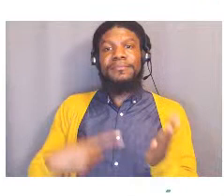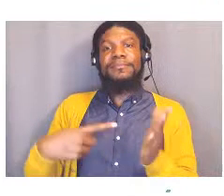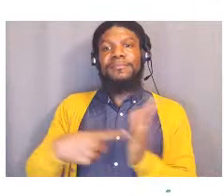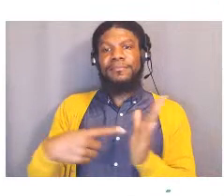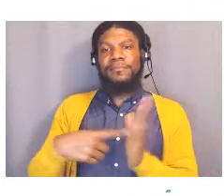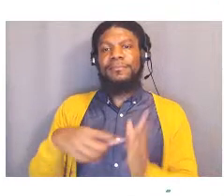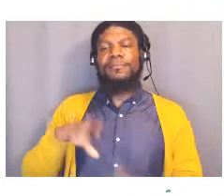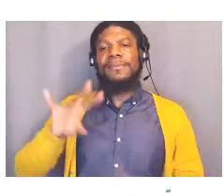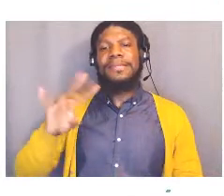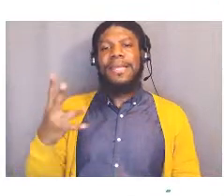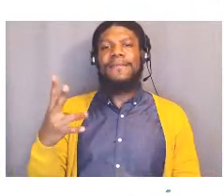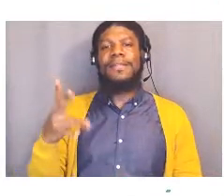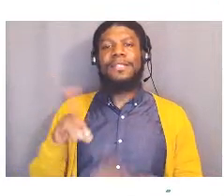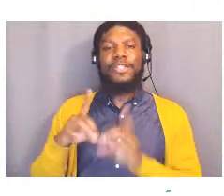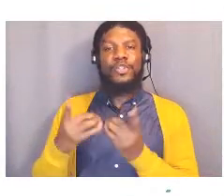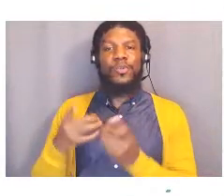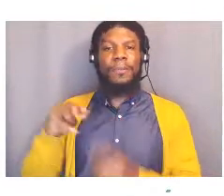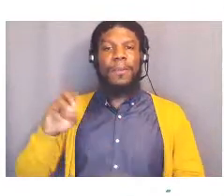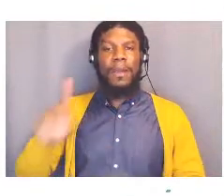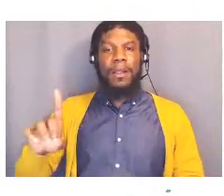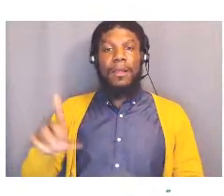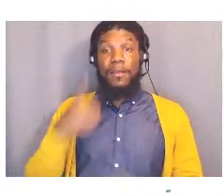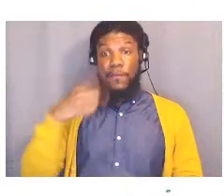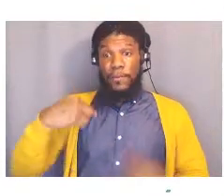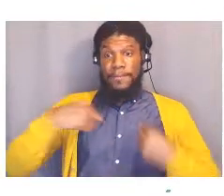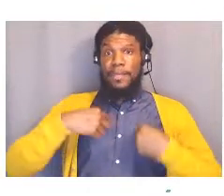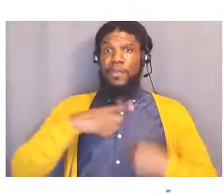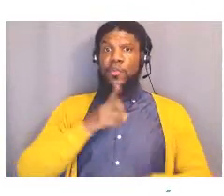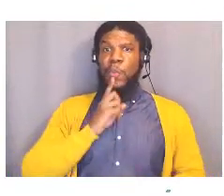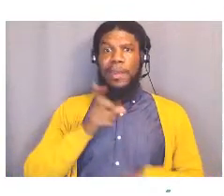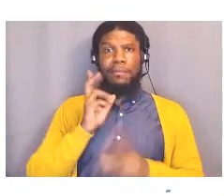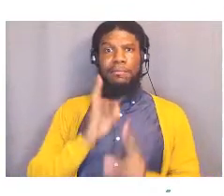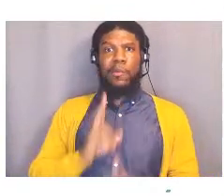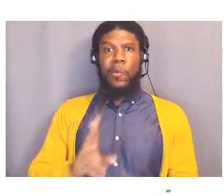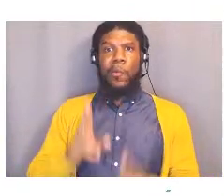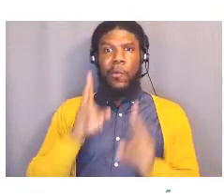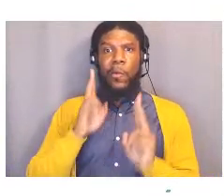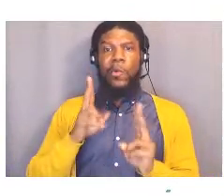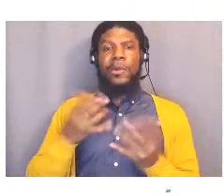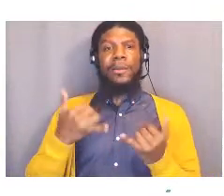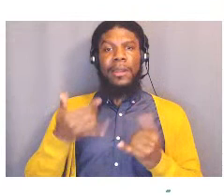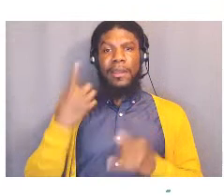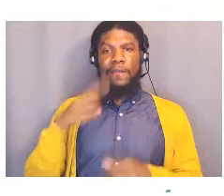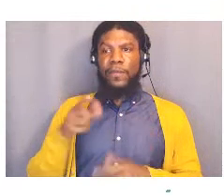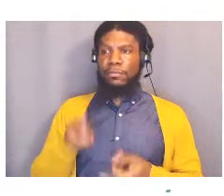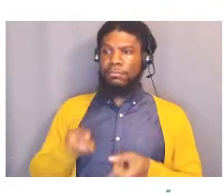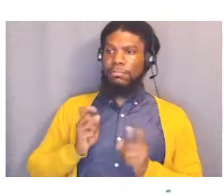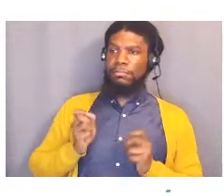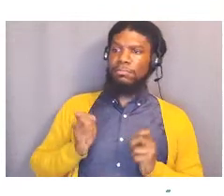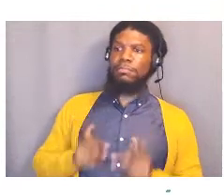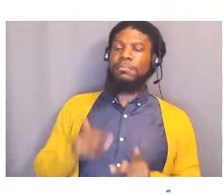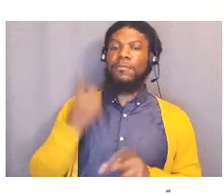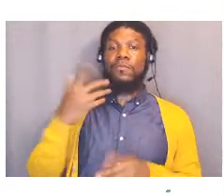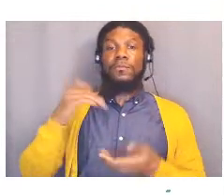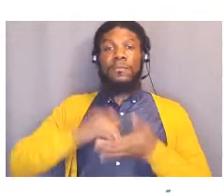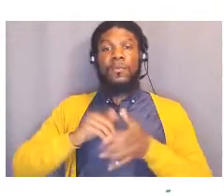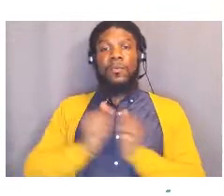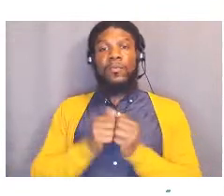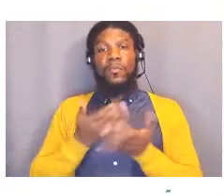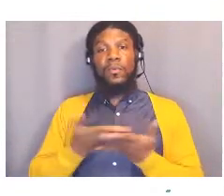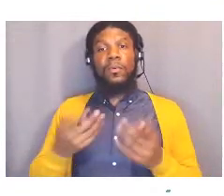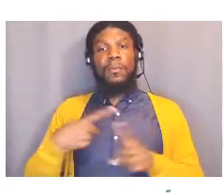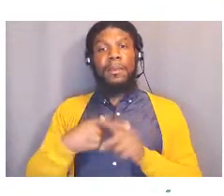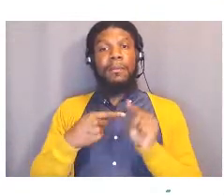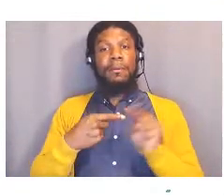7th Congressional District. And for me, it is indeed an honor today to have been given the pleasure of joining with you and others